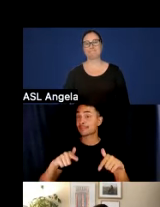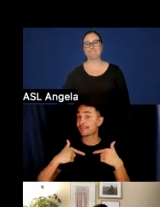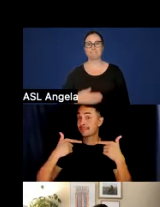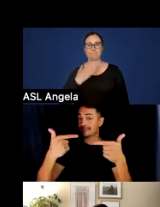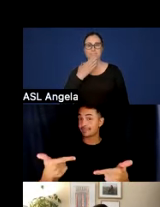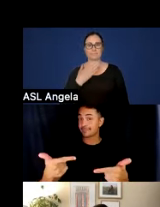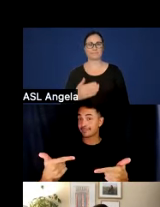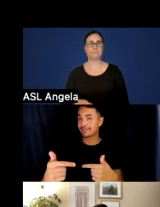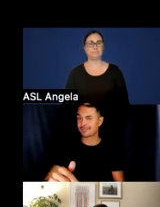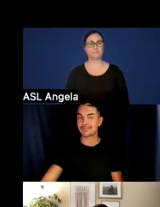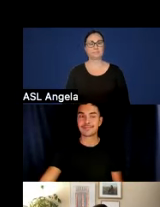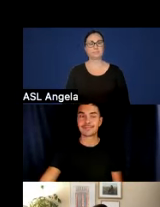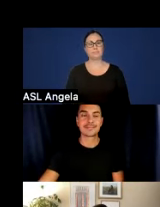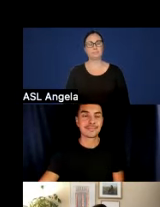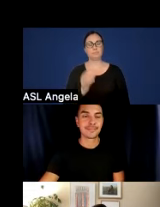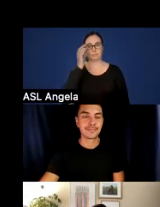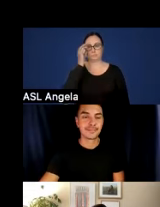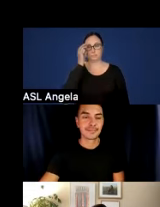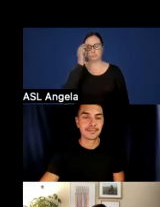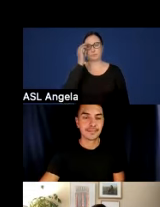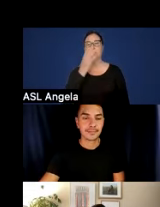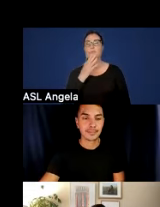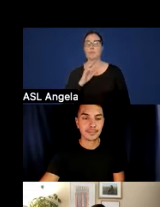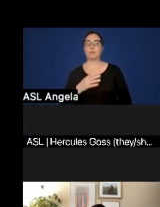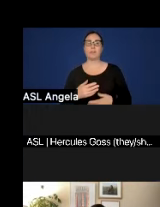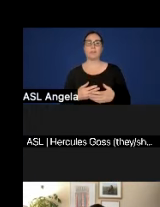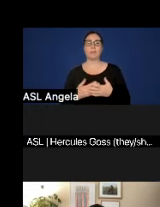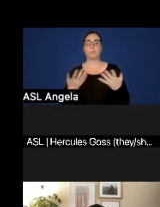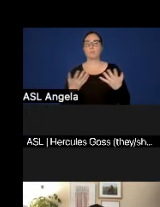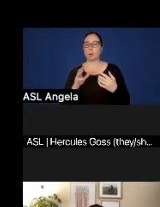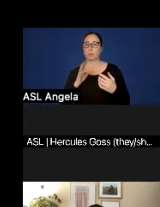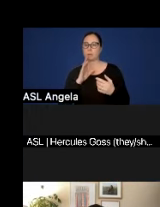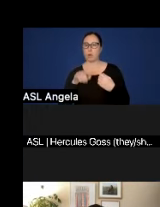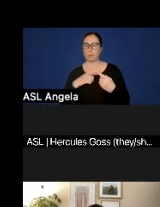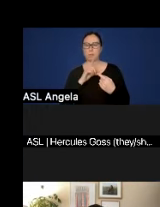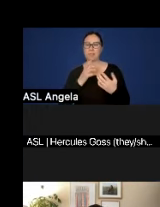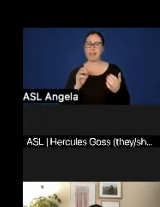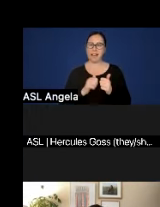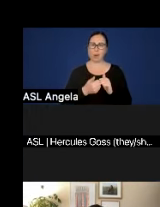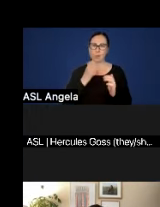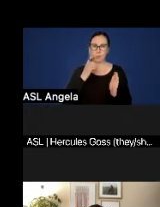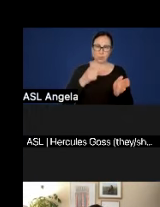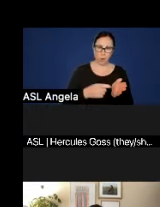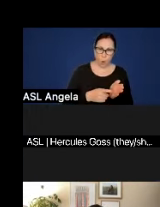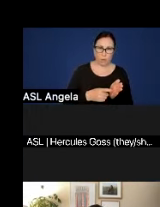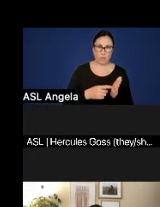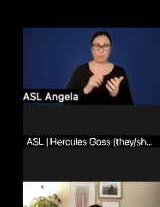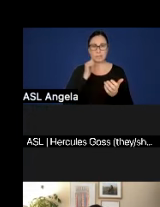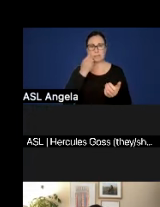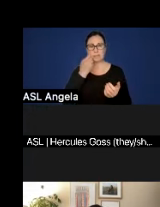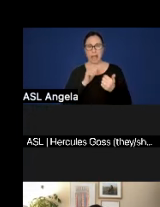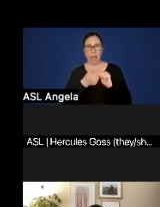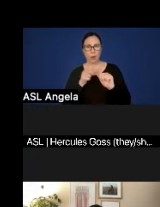So I think what we're talking about is really, how do we notice, how do we observe, how do we